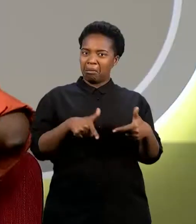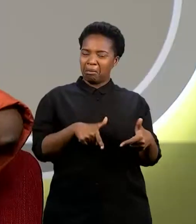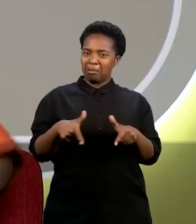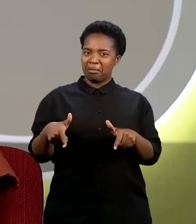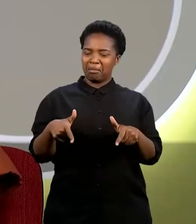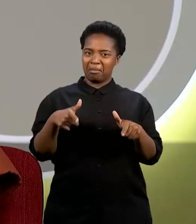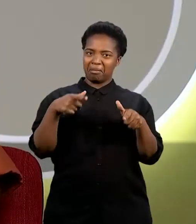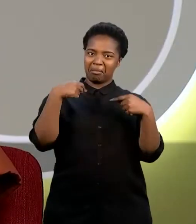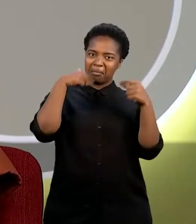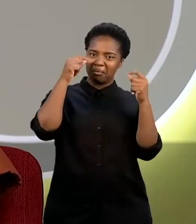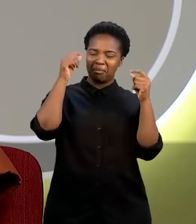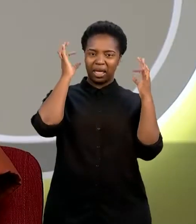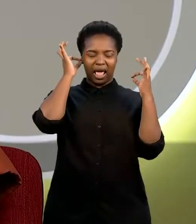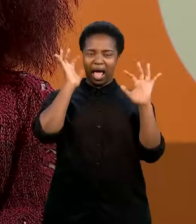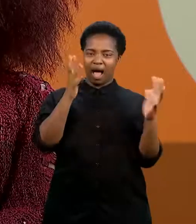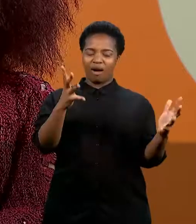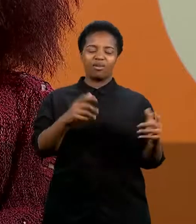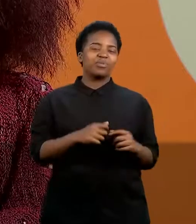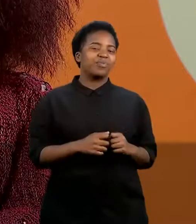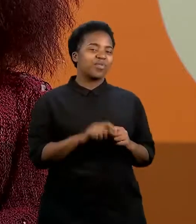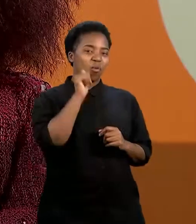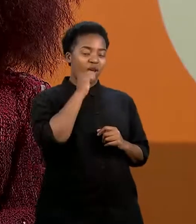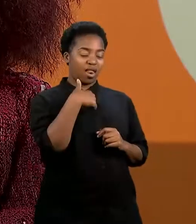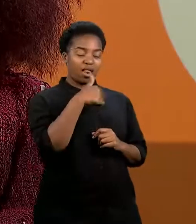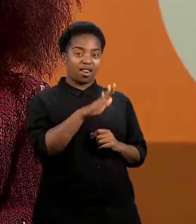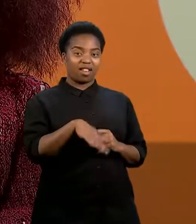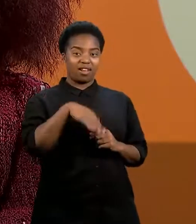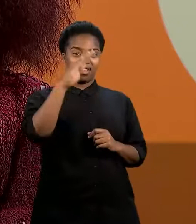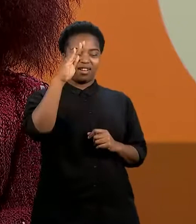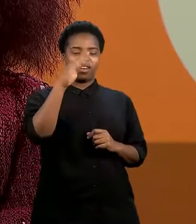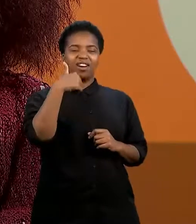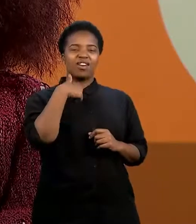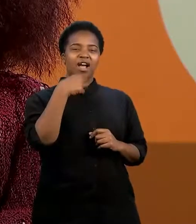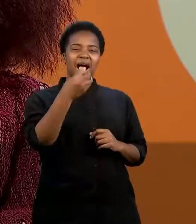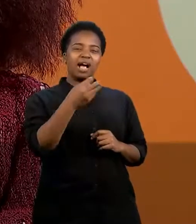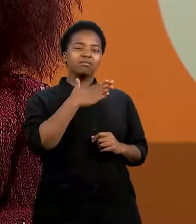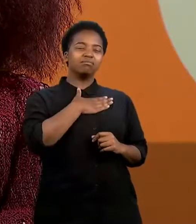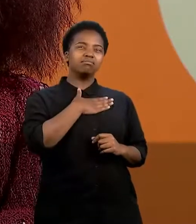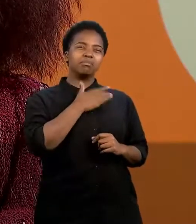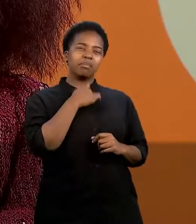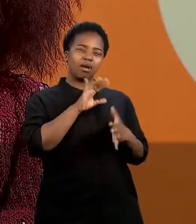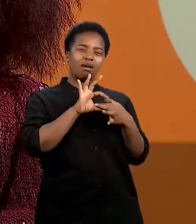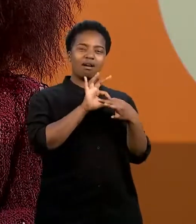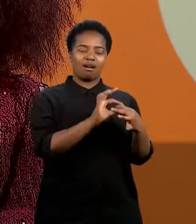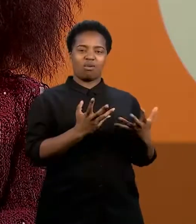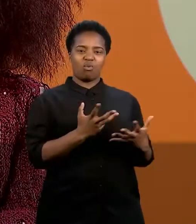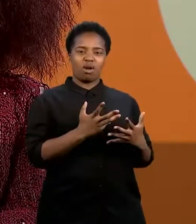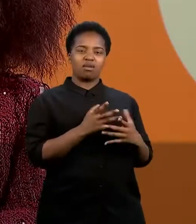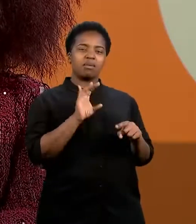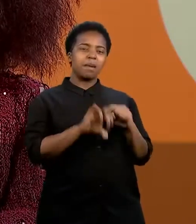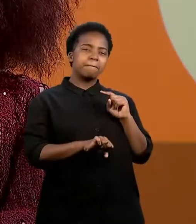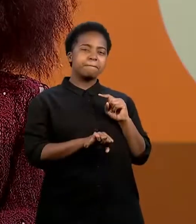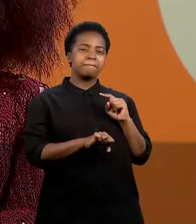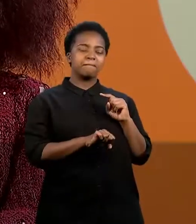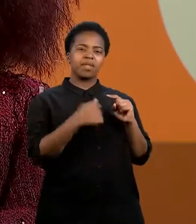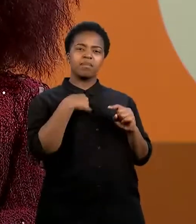nthonyana tseo e se e le ntho e batlang? I think when growing up, you start having that sense of belonging and you pick up